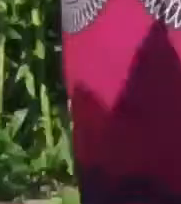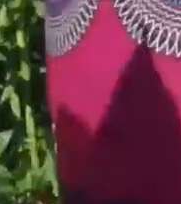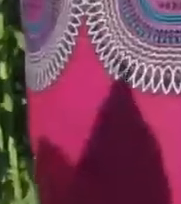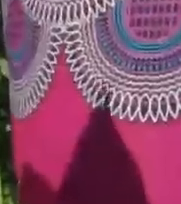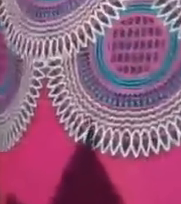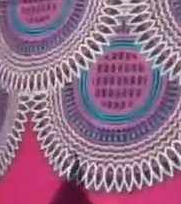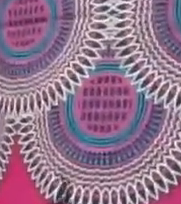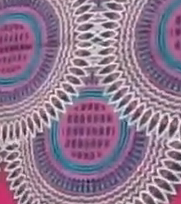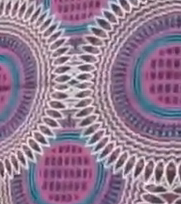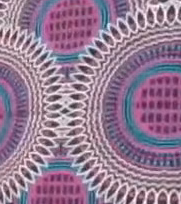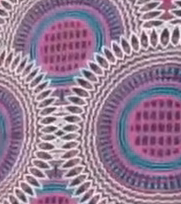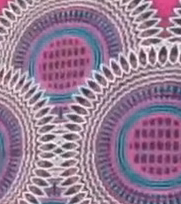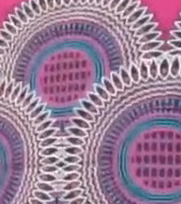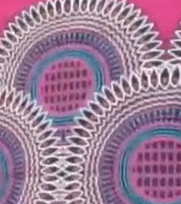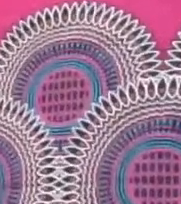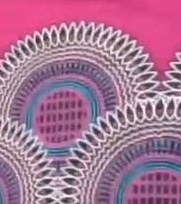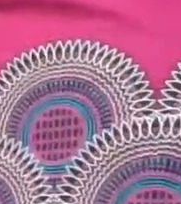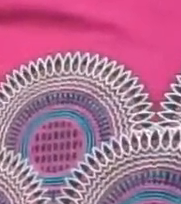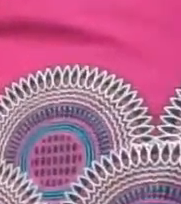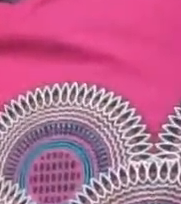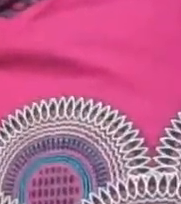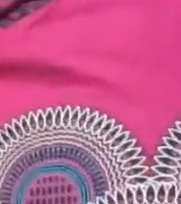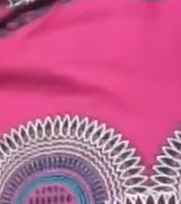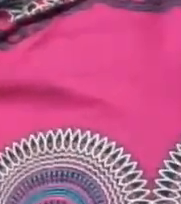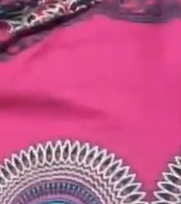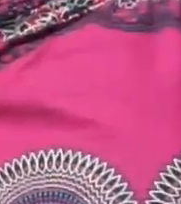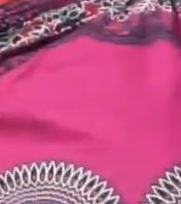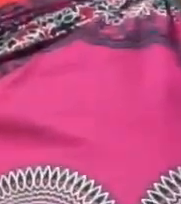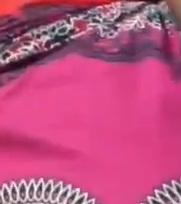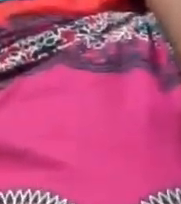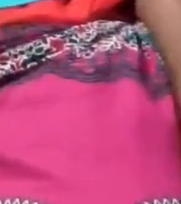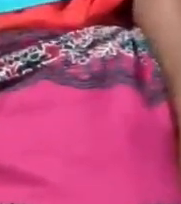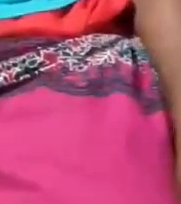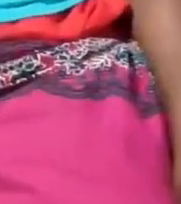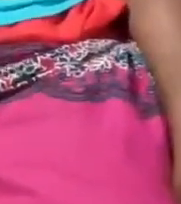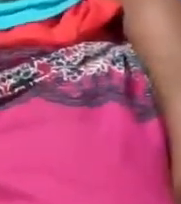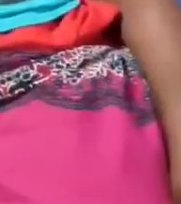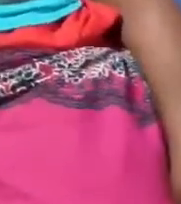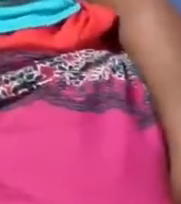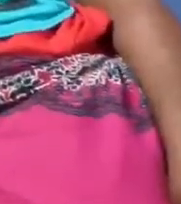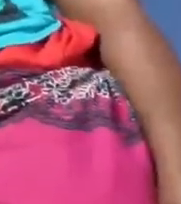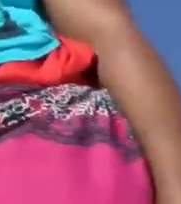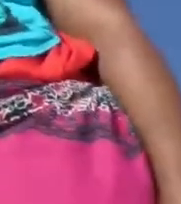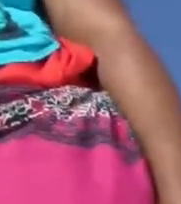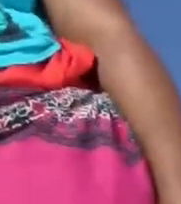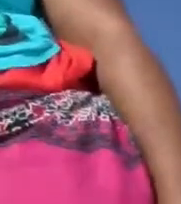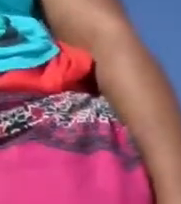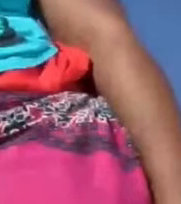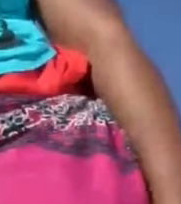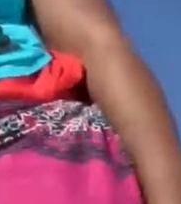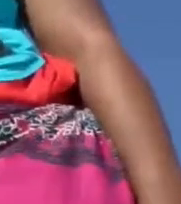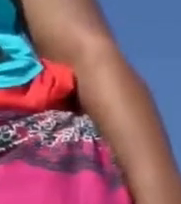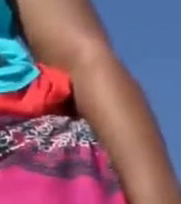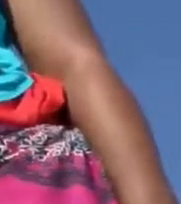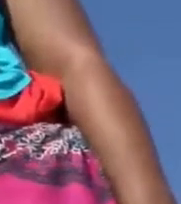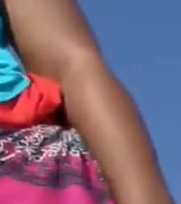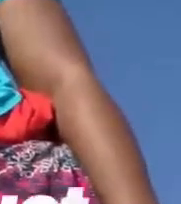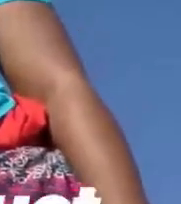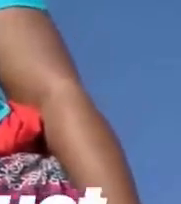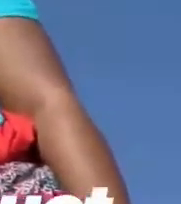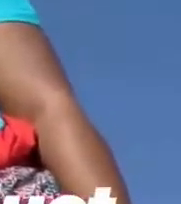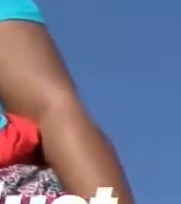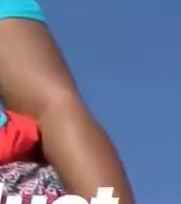I went to ETG, and now we are enjoying the benefits of using a blended D-compound fertilizer as basil and